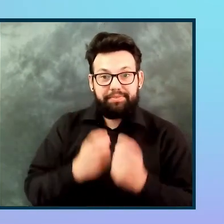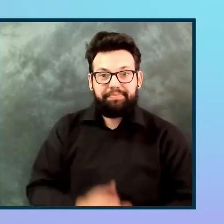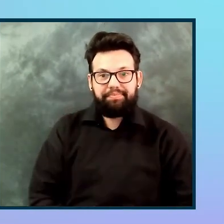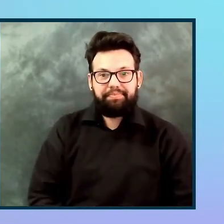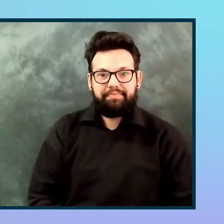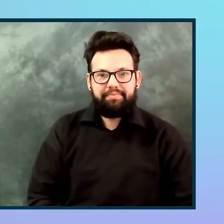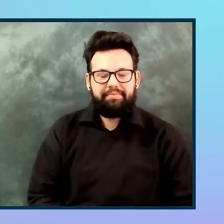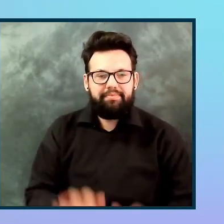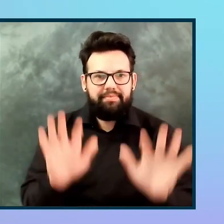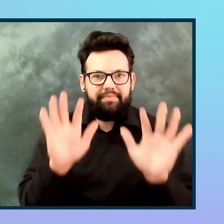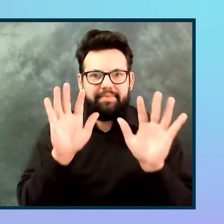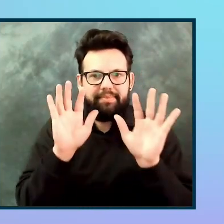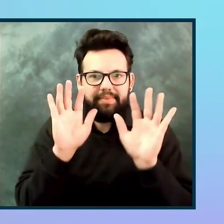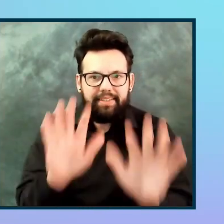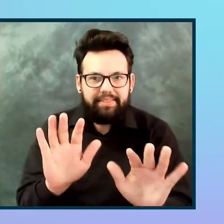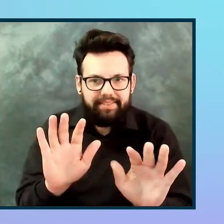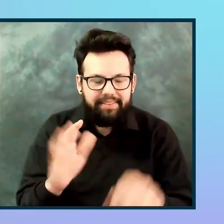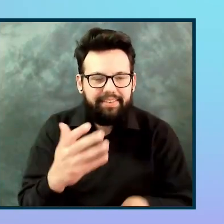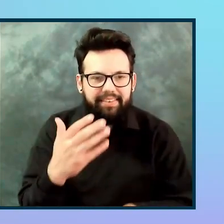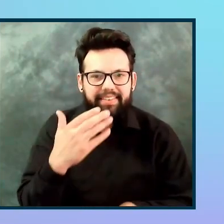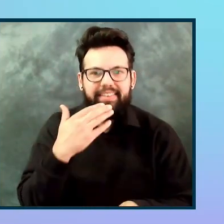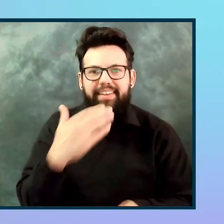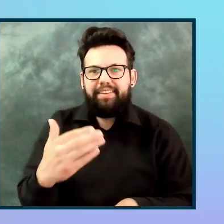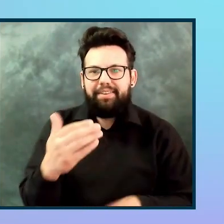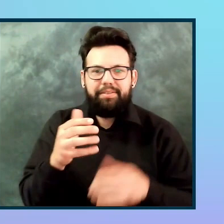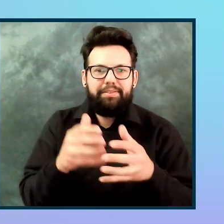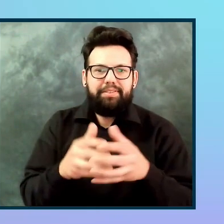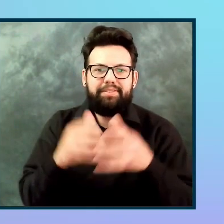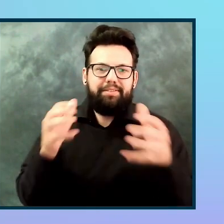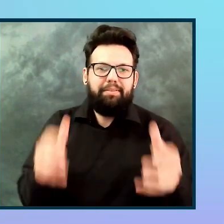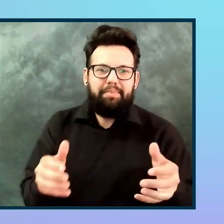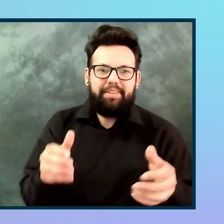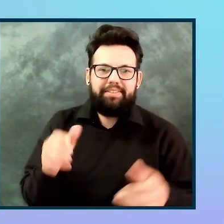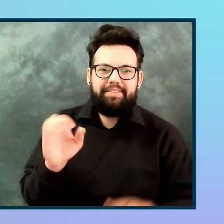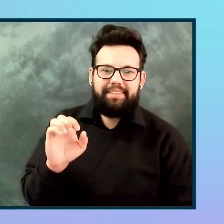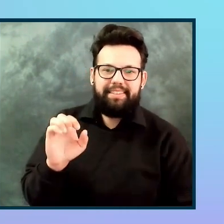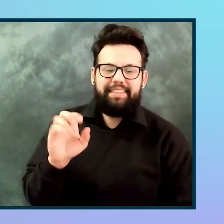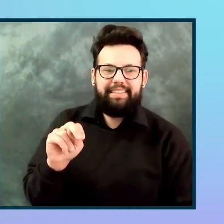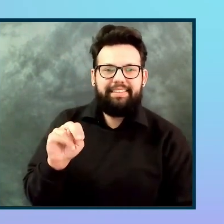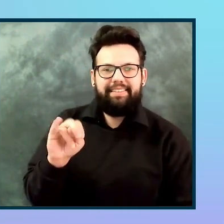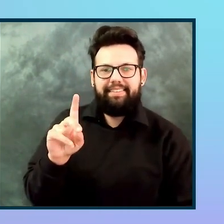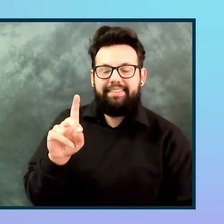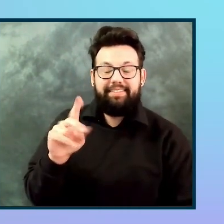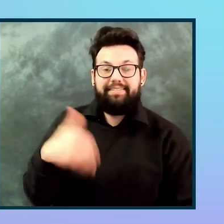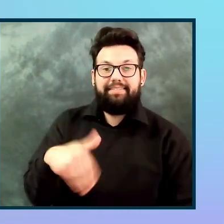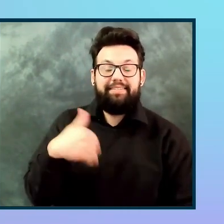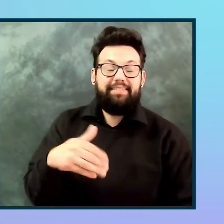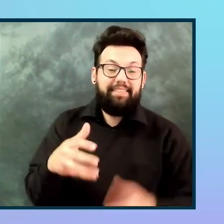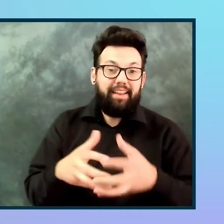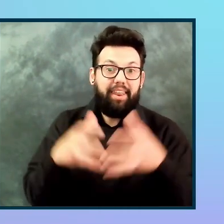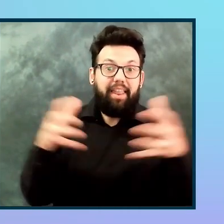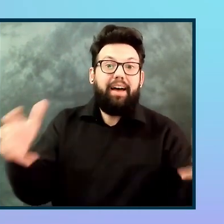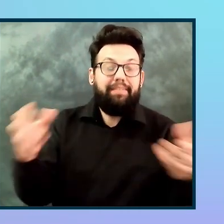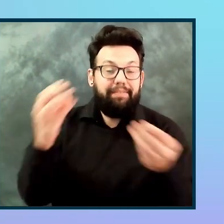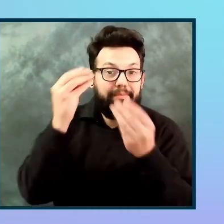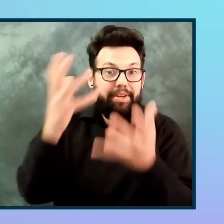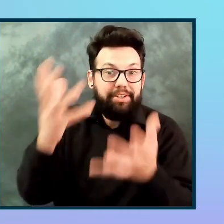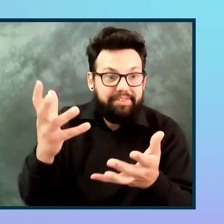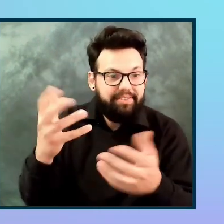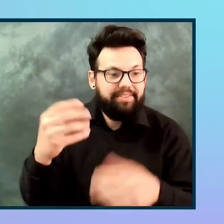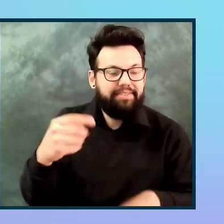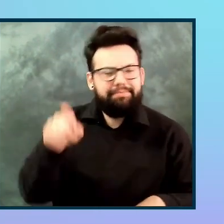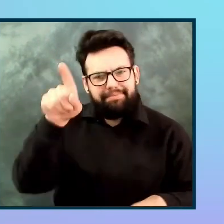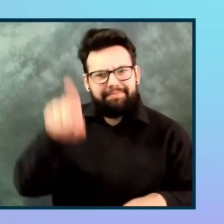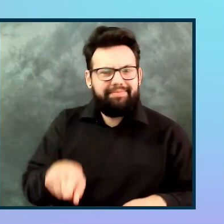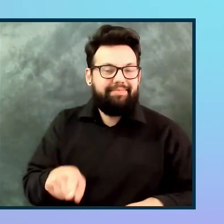Excellent. Thank you so much, Enid. That was wonderful and a lot of information. We've got some excellent questions that we've gotten